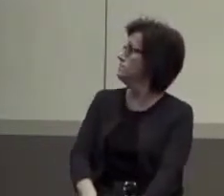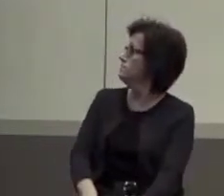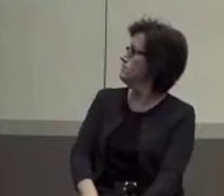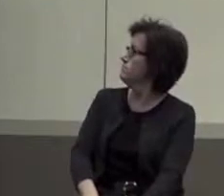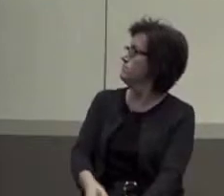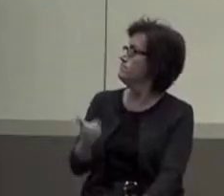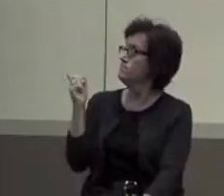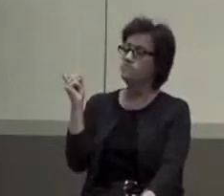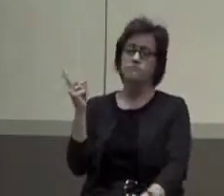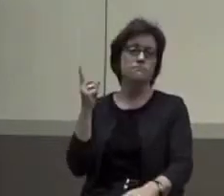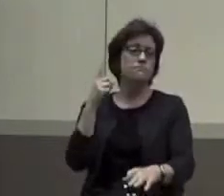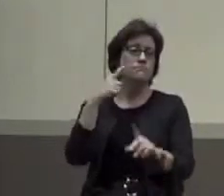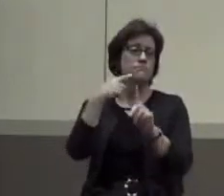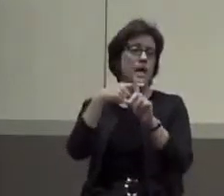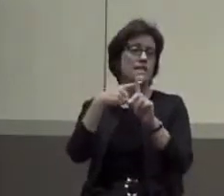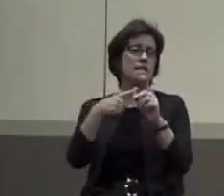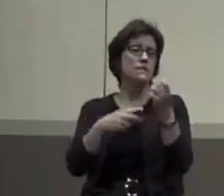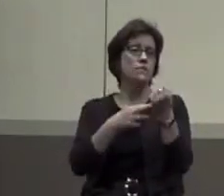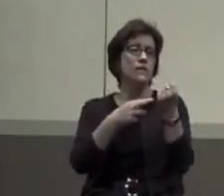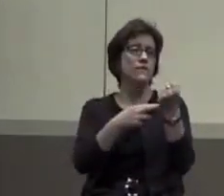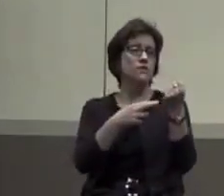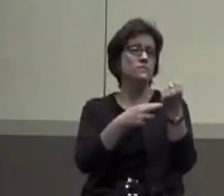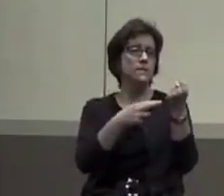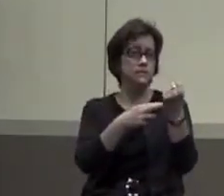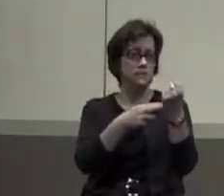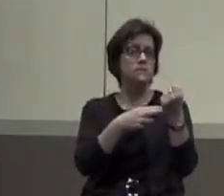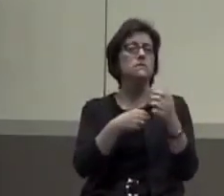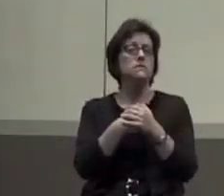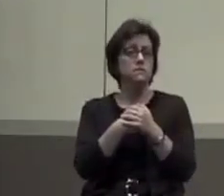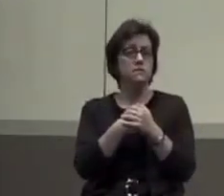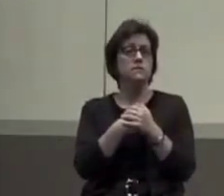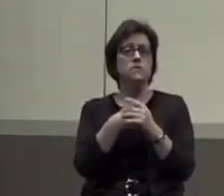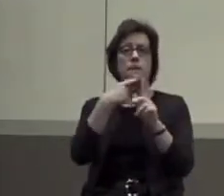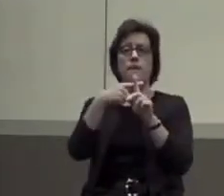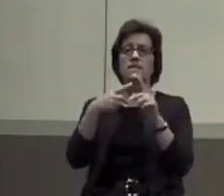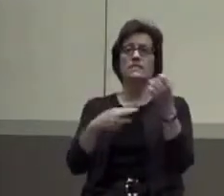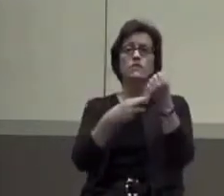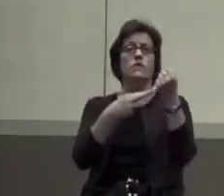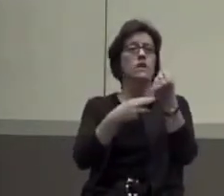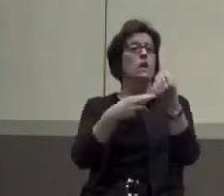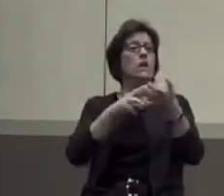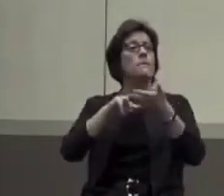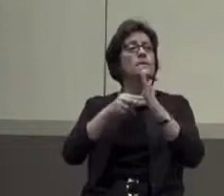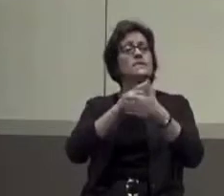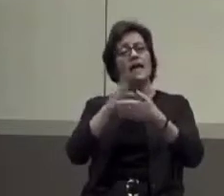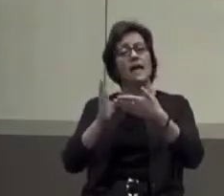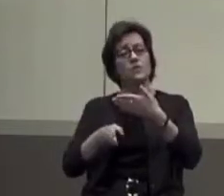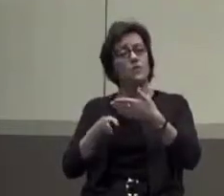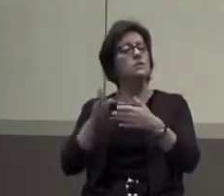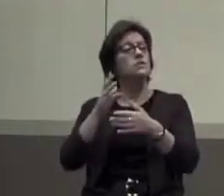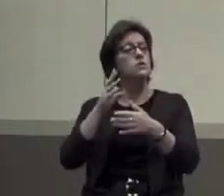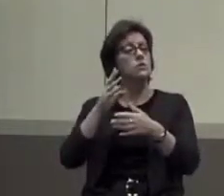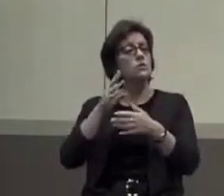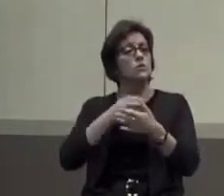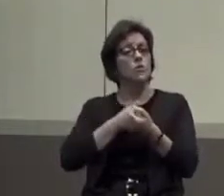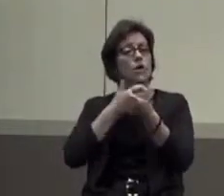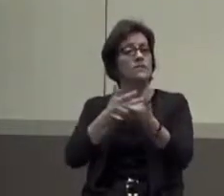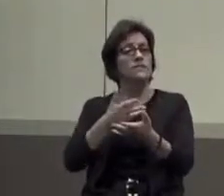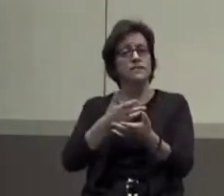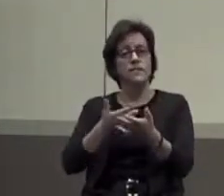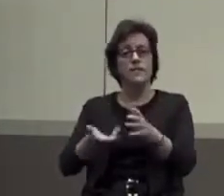positive reinforcement. Positive reinforcement means that the consequence causes an increase in the